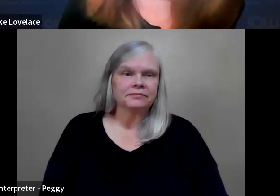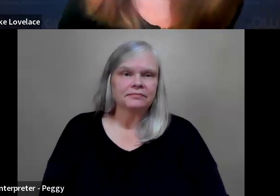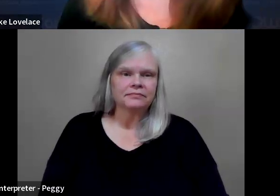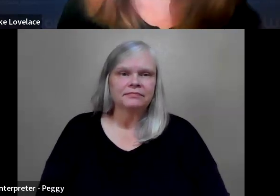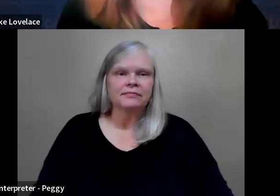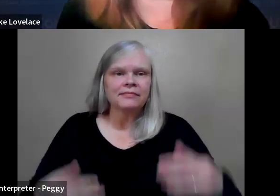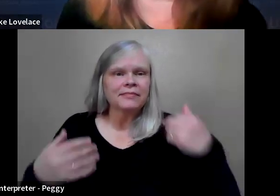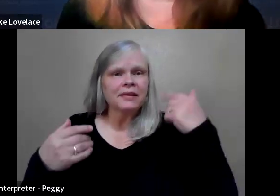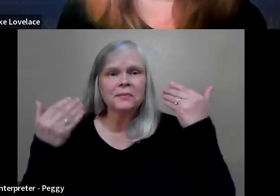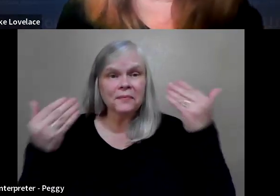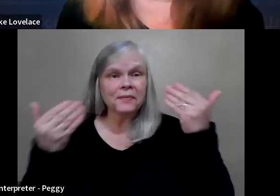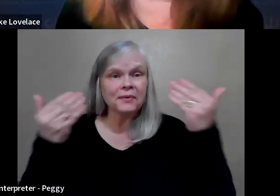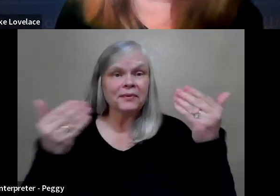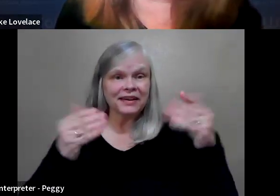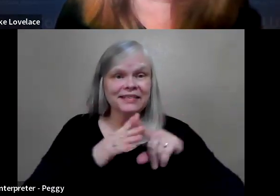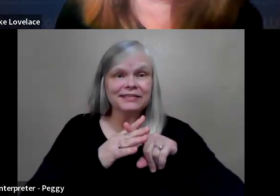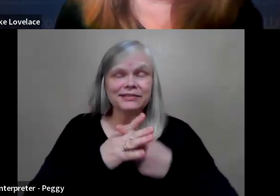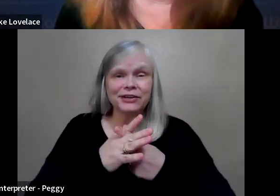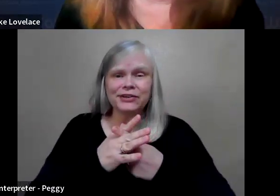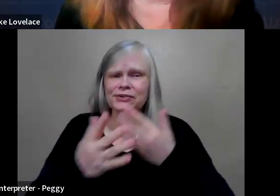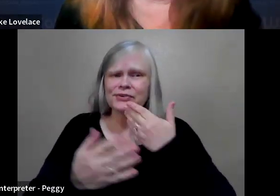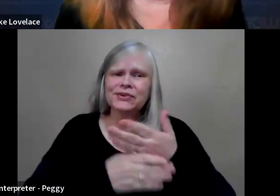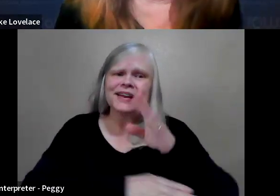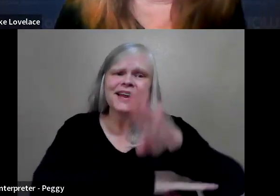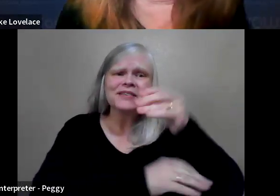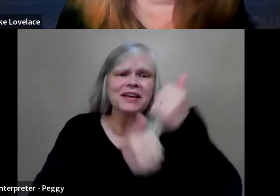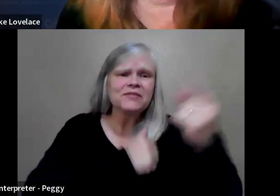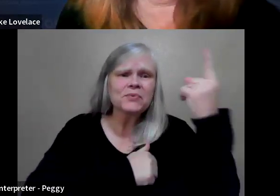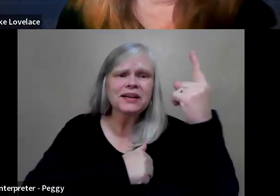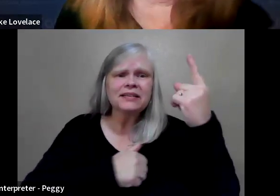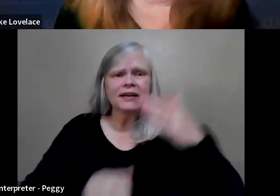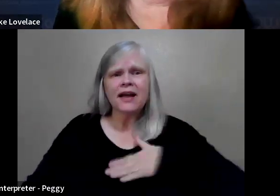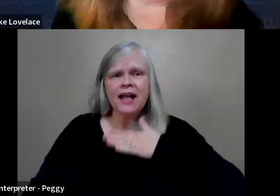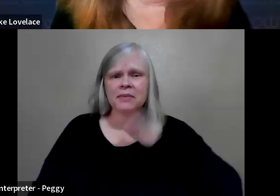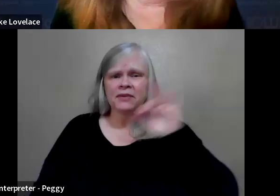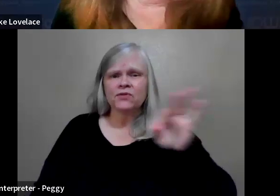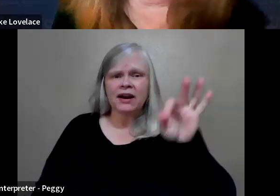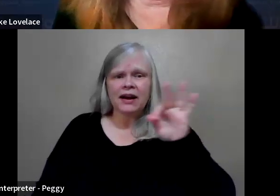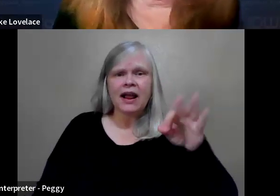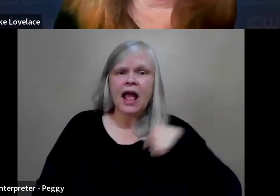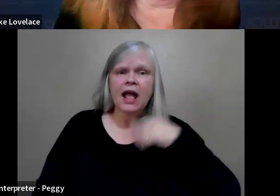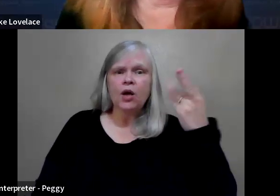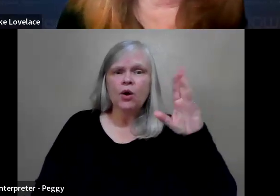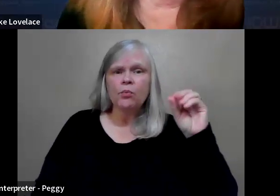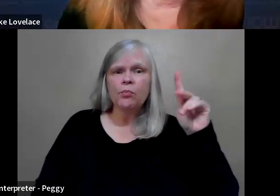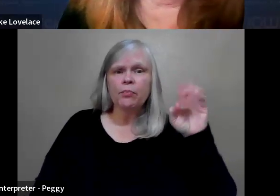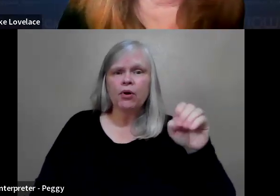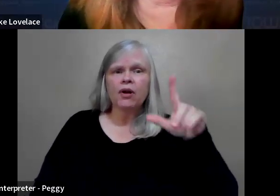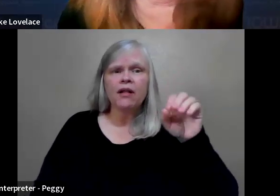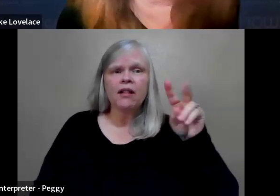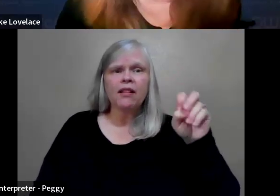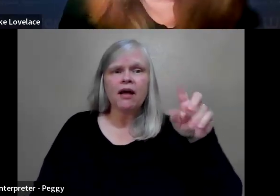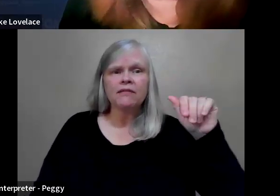I think we'll go ahead and get started. Good afternoon, everybody. Happy Friday. I'm Brooke Lovelace with the Iowa Developmental